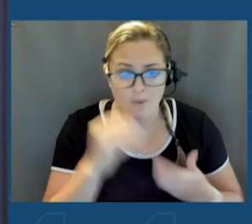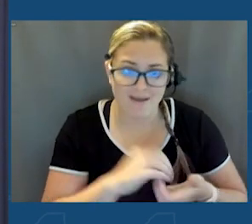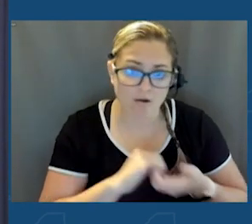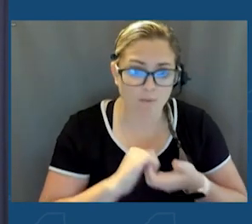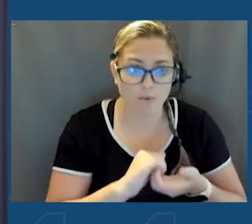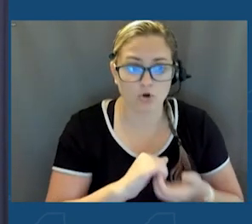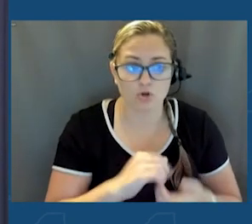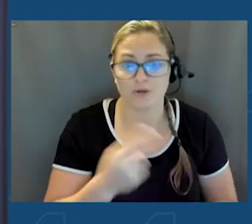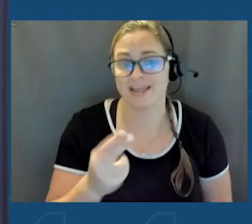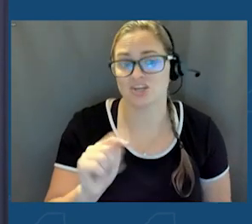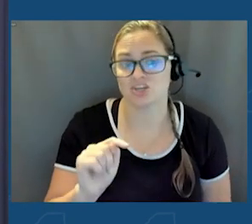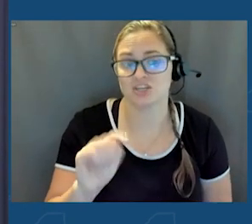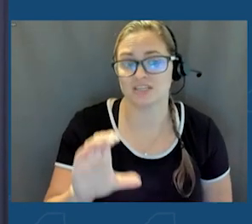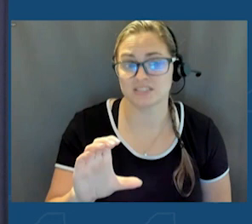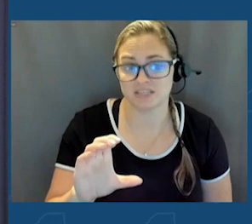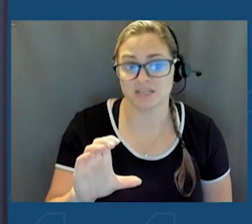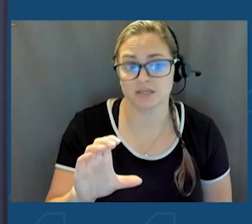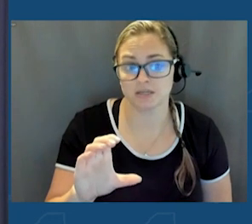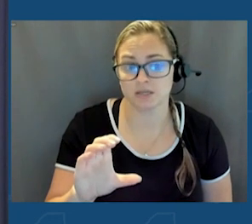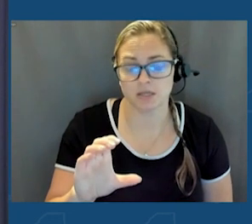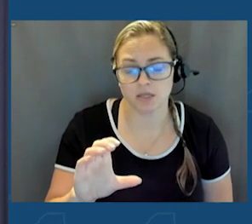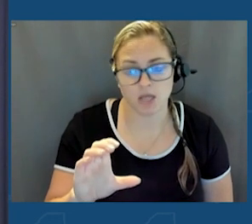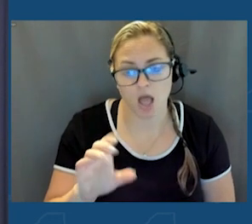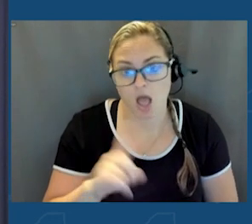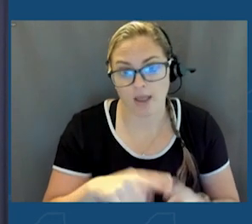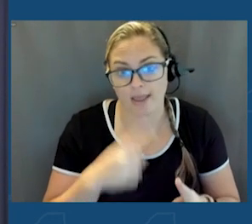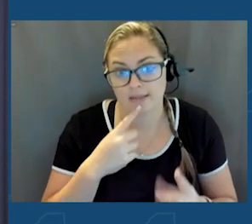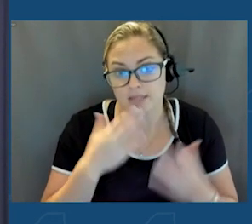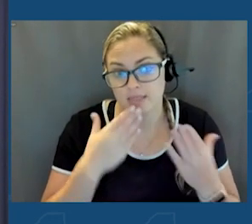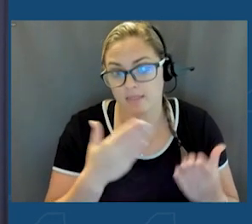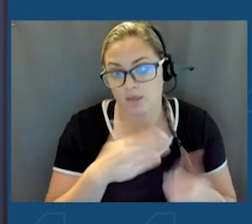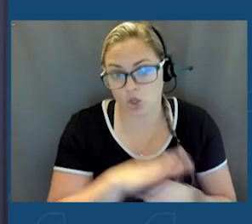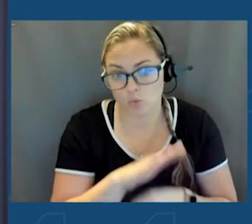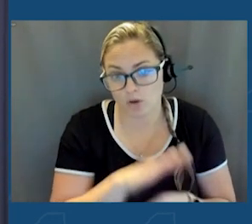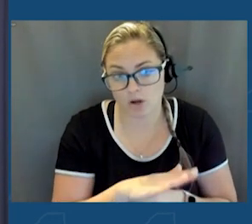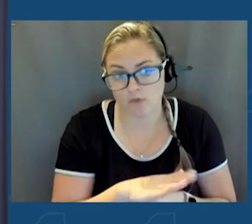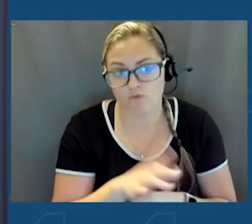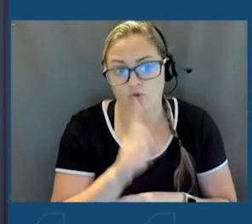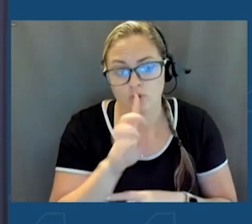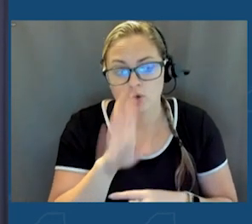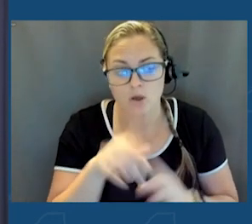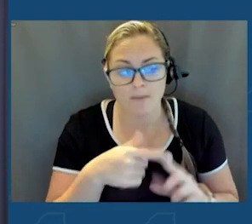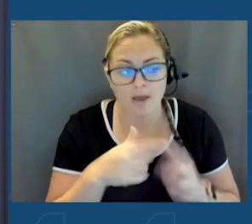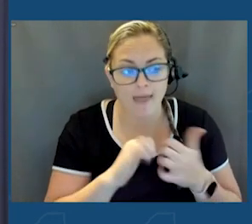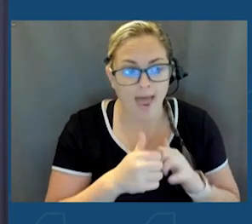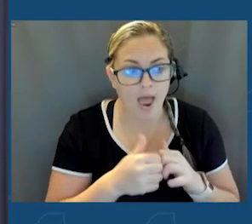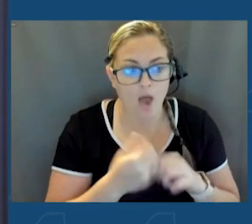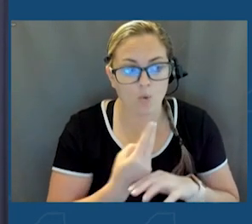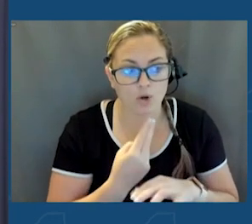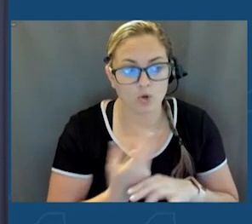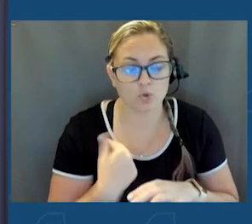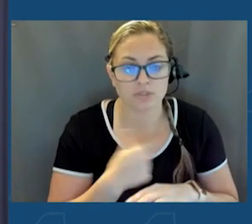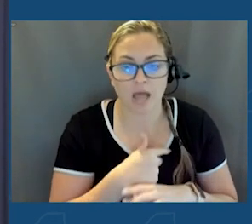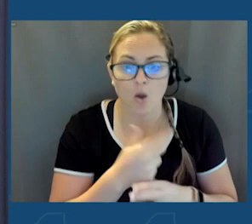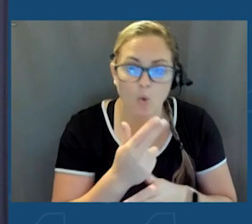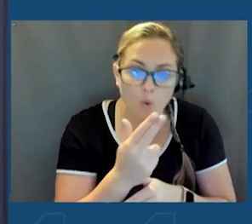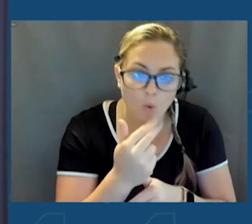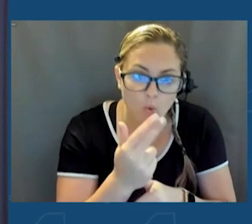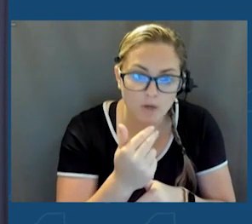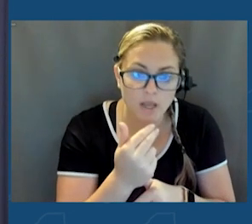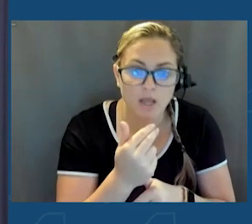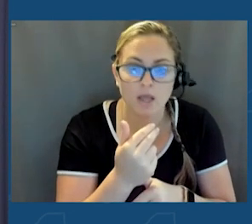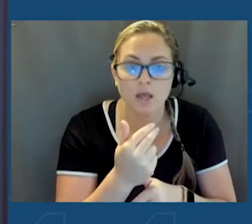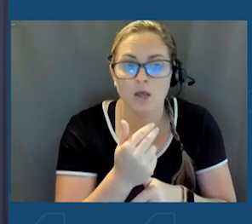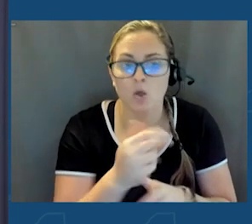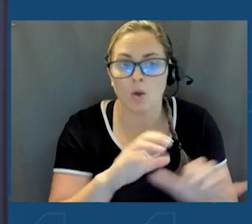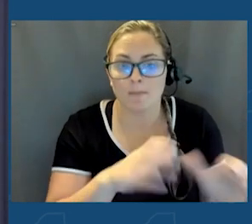HTC. Rich, cannot thank you enough for really talking about how do we use our hotel